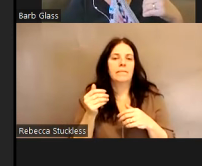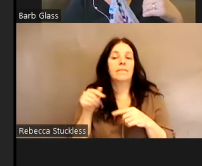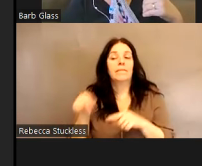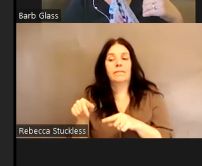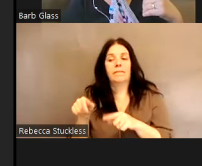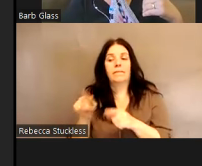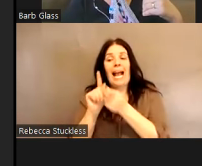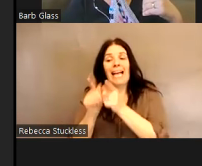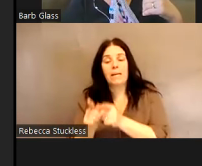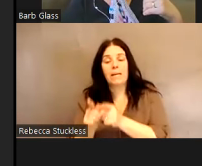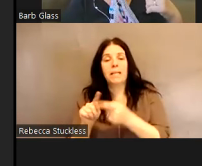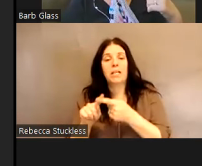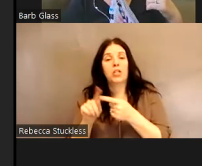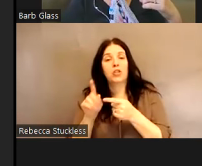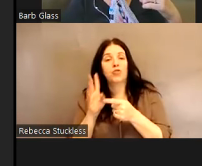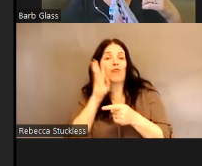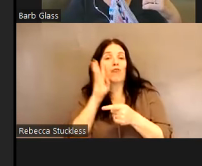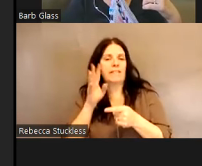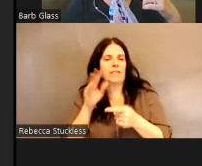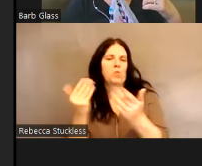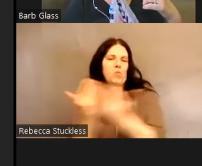adaptability and creativity are two new ones.